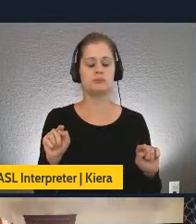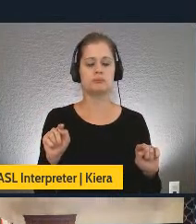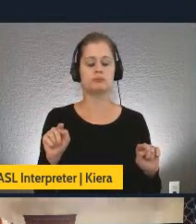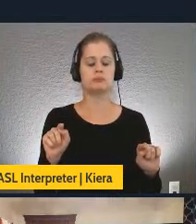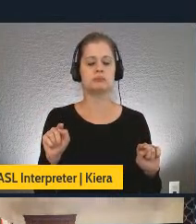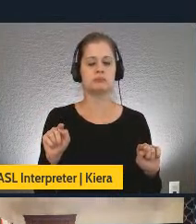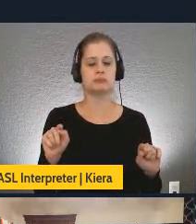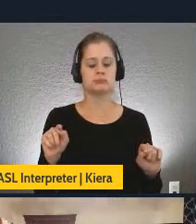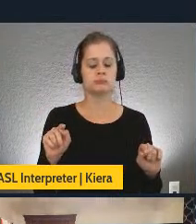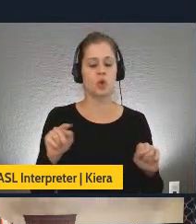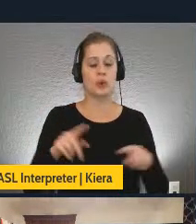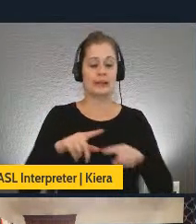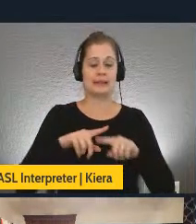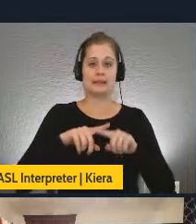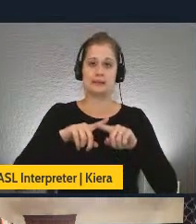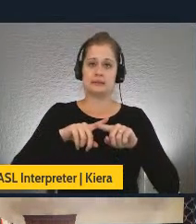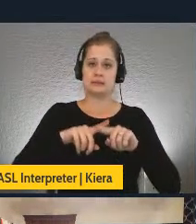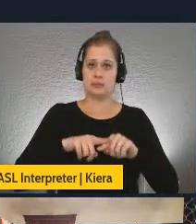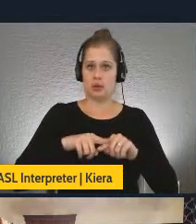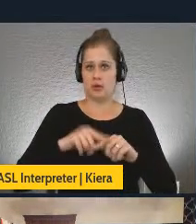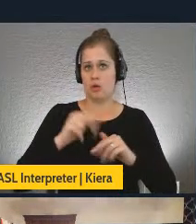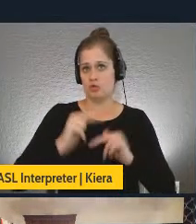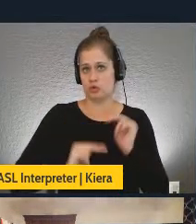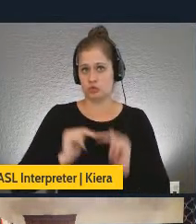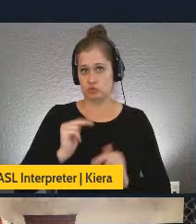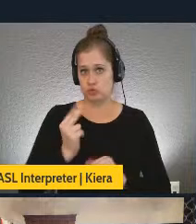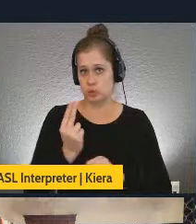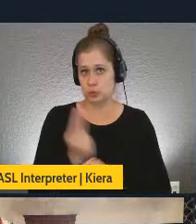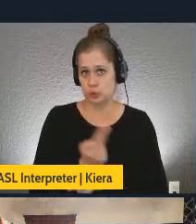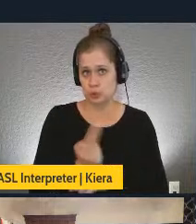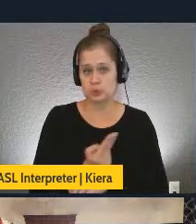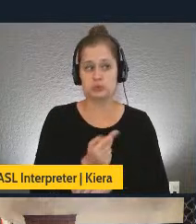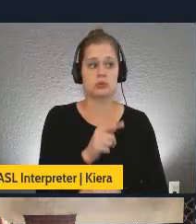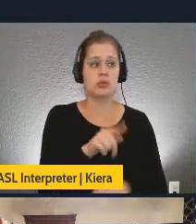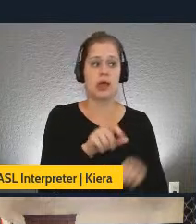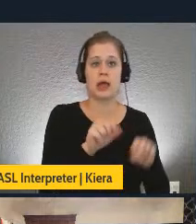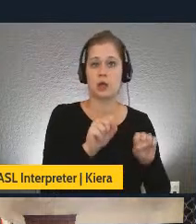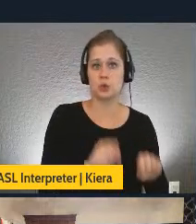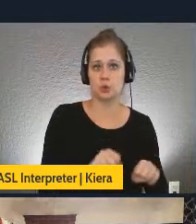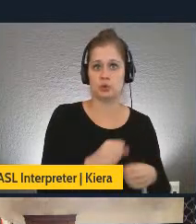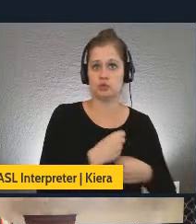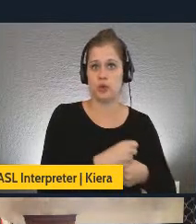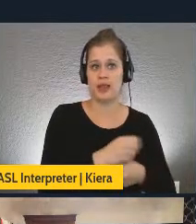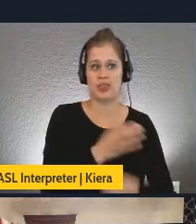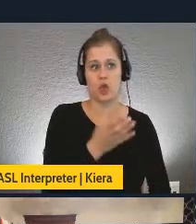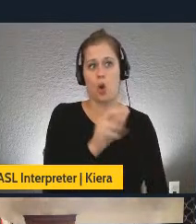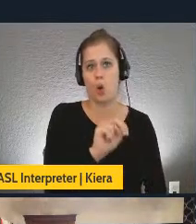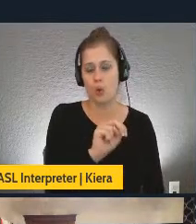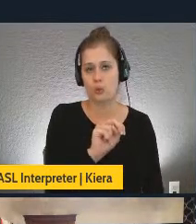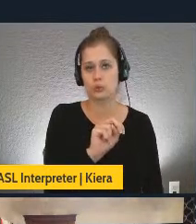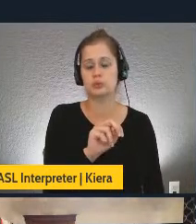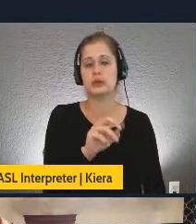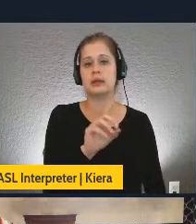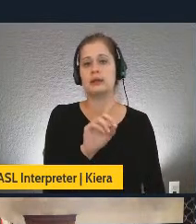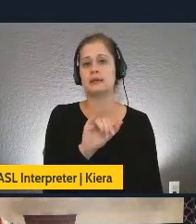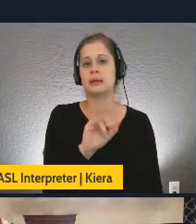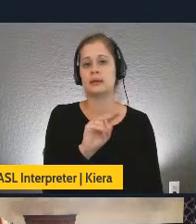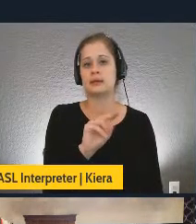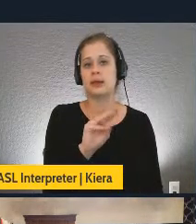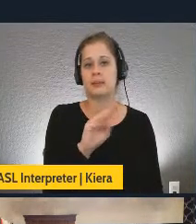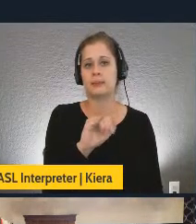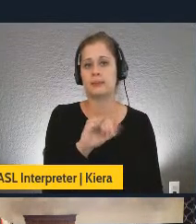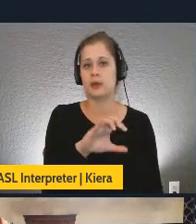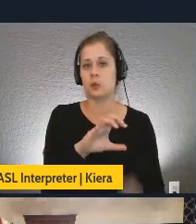depending on the constructs that you use, they could create their own dynamic roles and policies, and we needed to make sure